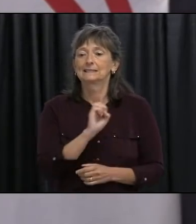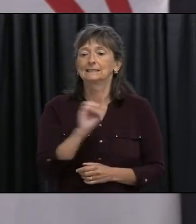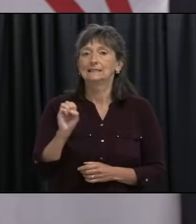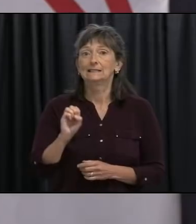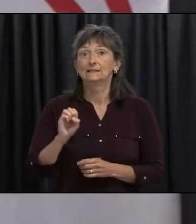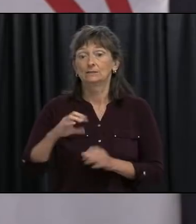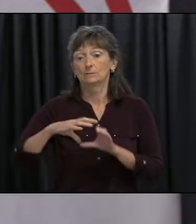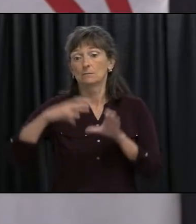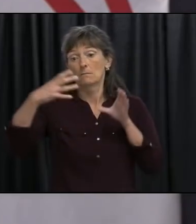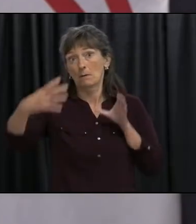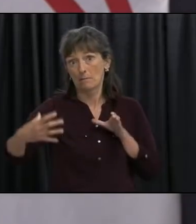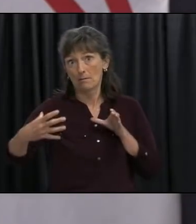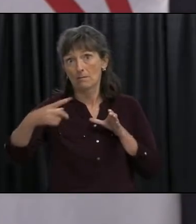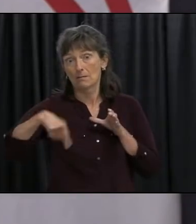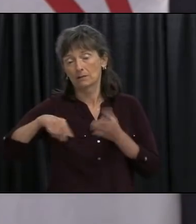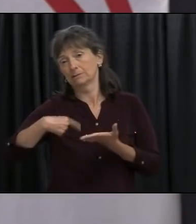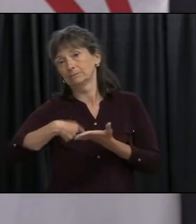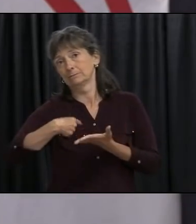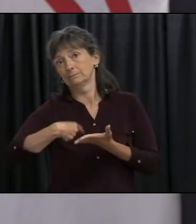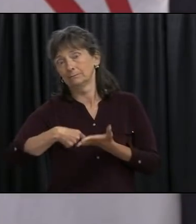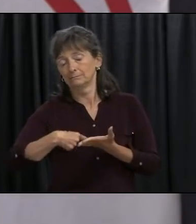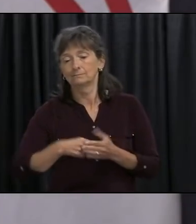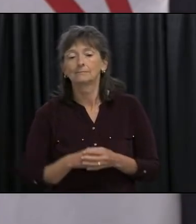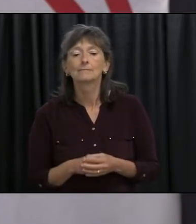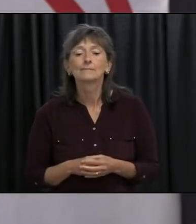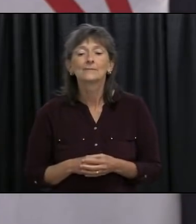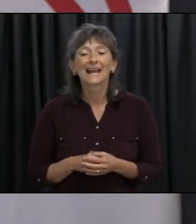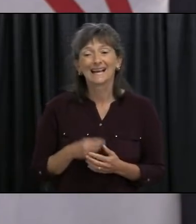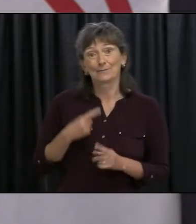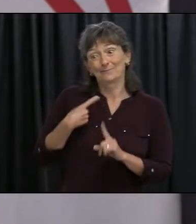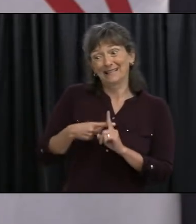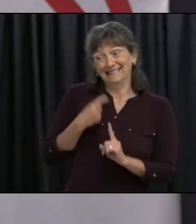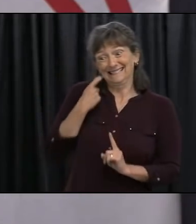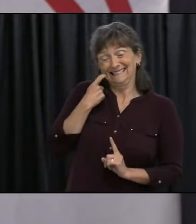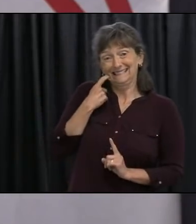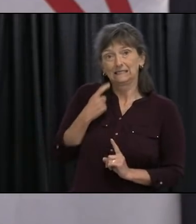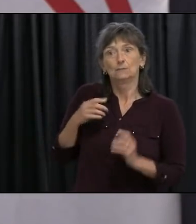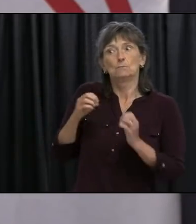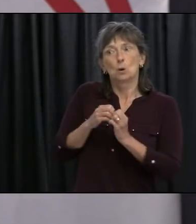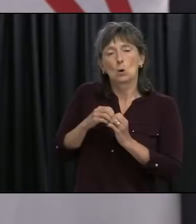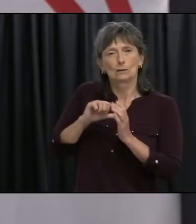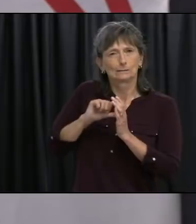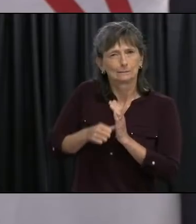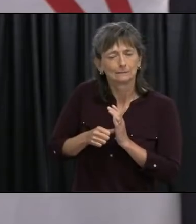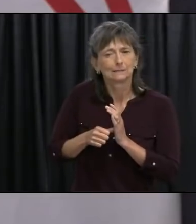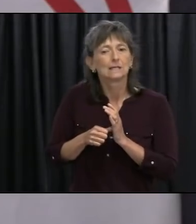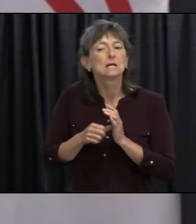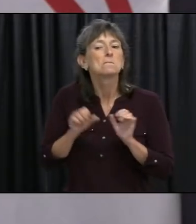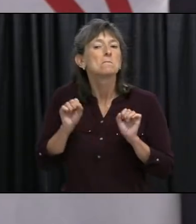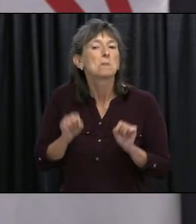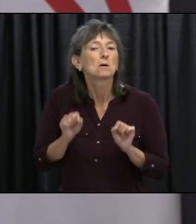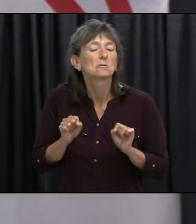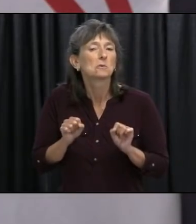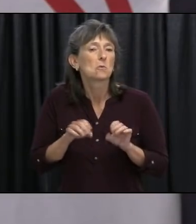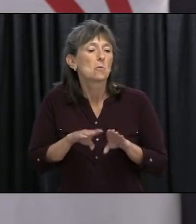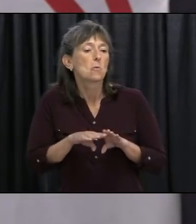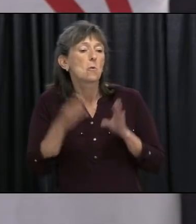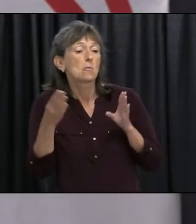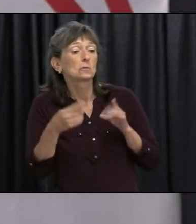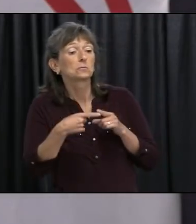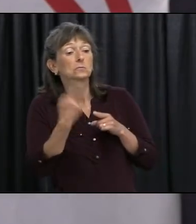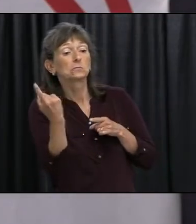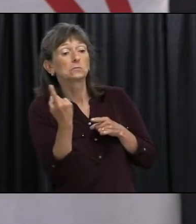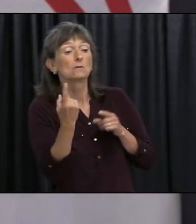few comments on that. And in the last few days, there have been even more discussion around what would be the potential of opening up